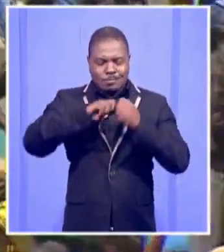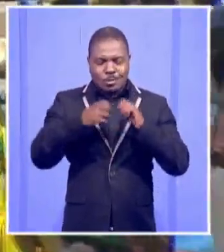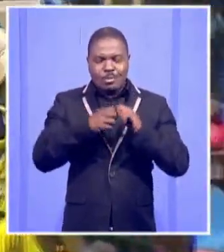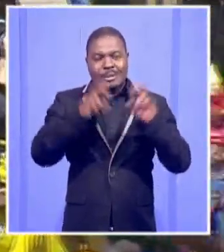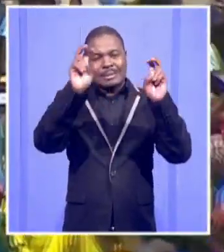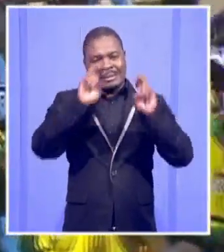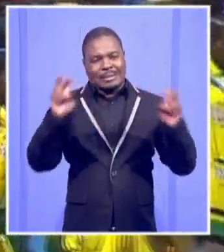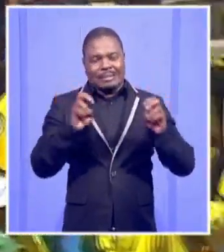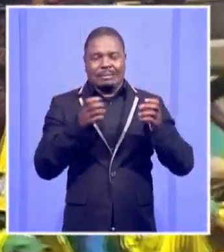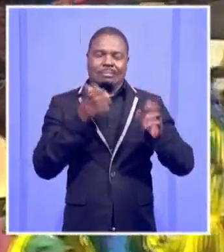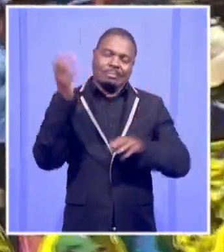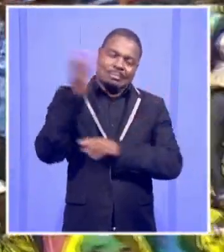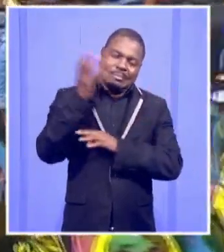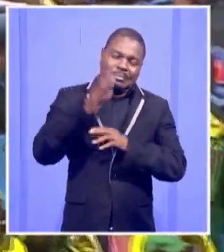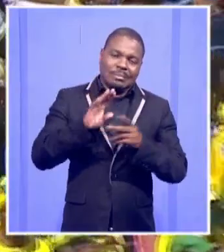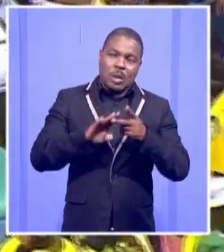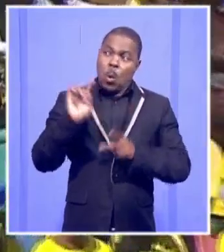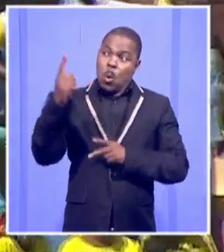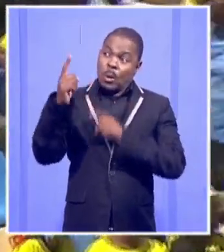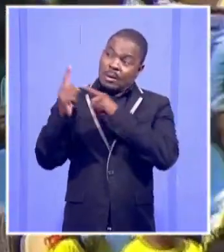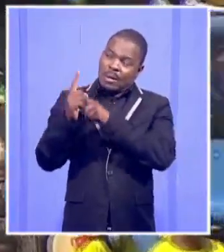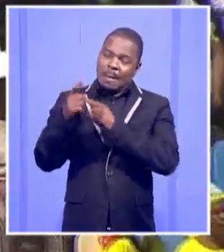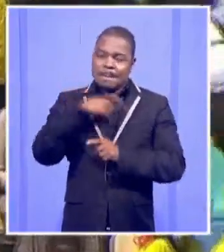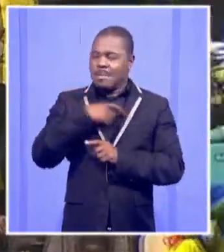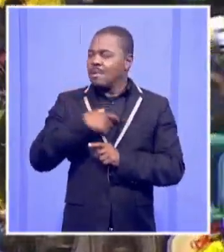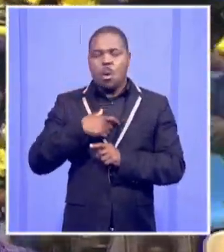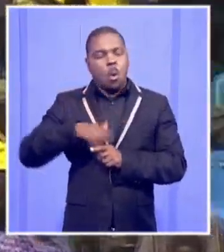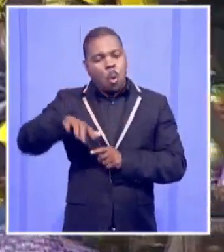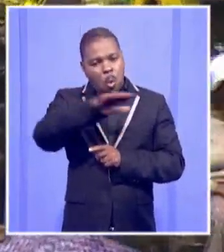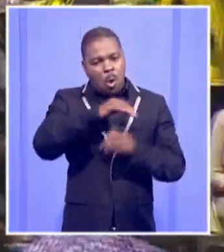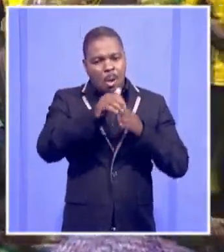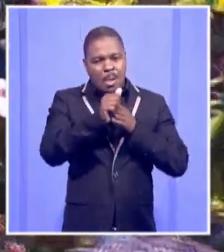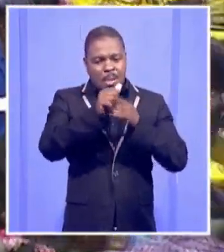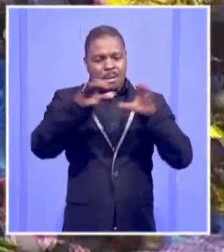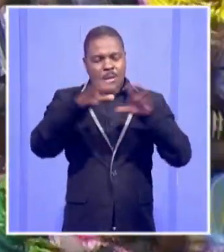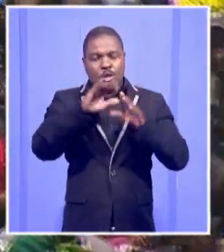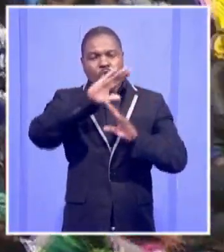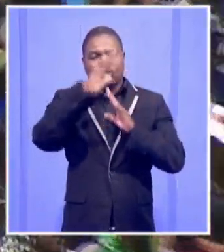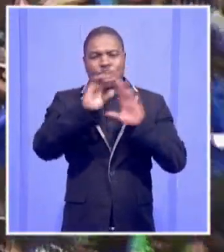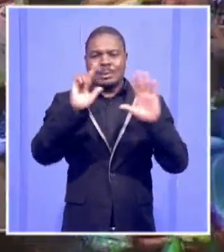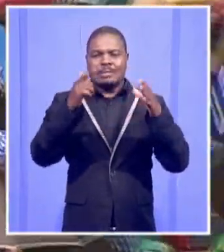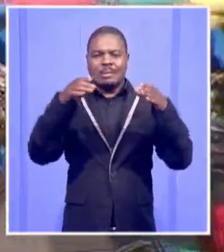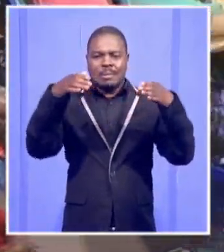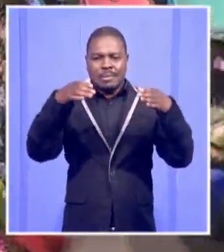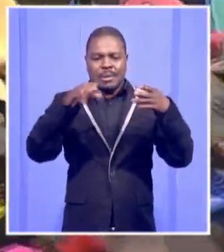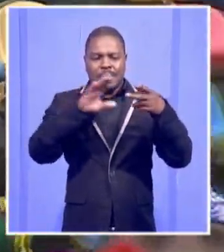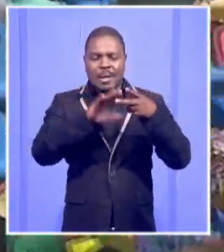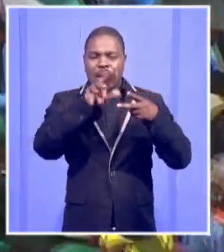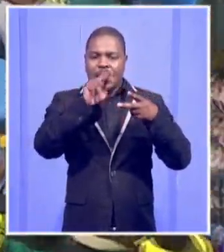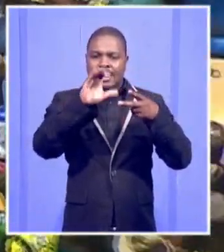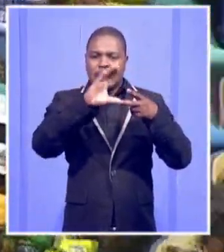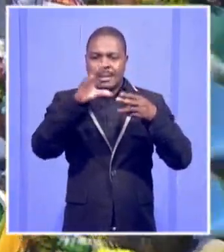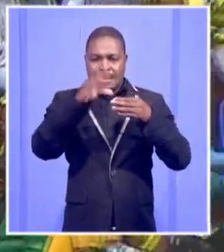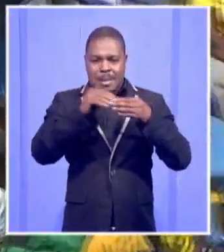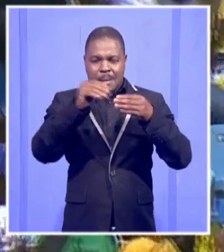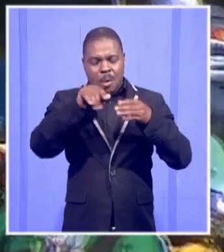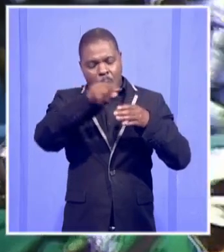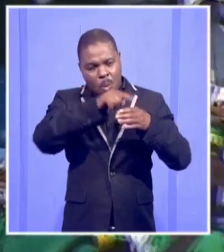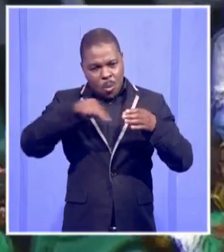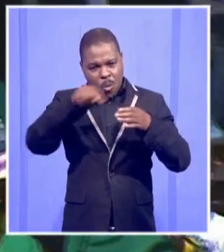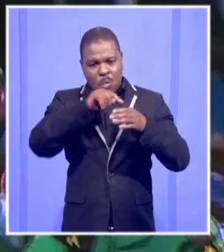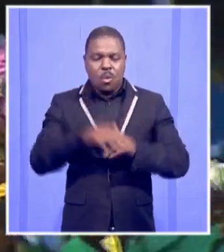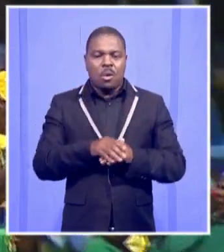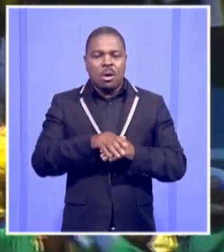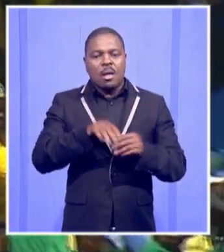the ANC president, but of course this newly elected leadership, the top 7 officials, ANC, NEC members, those who are going to be